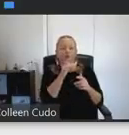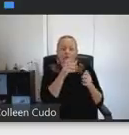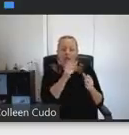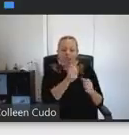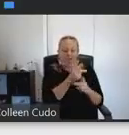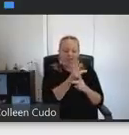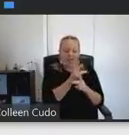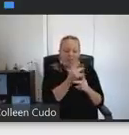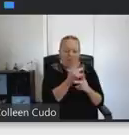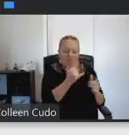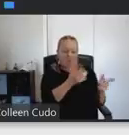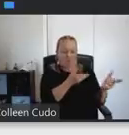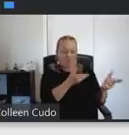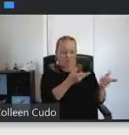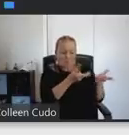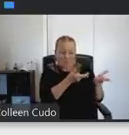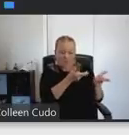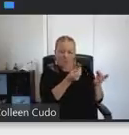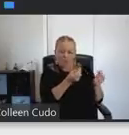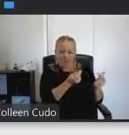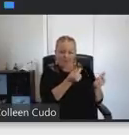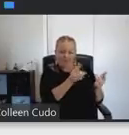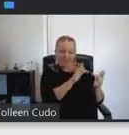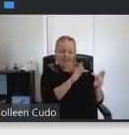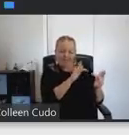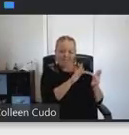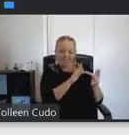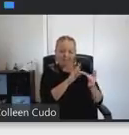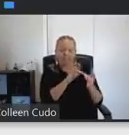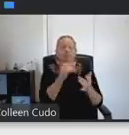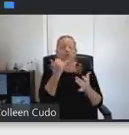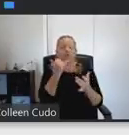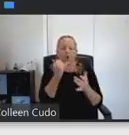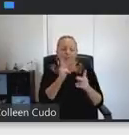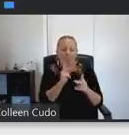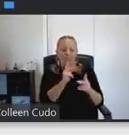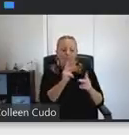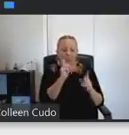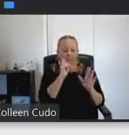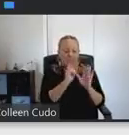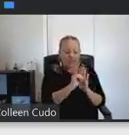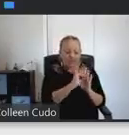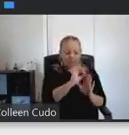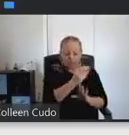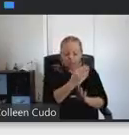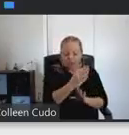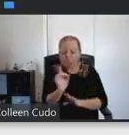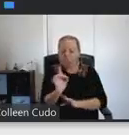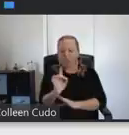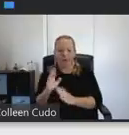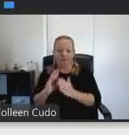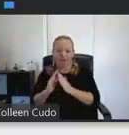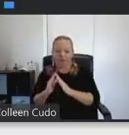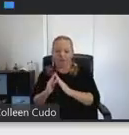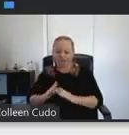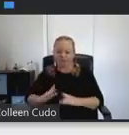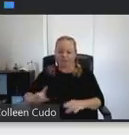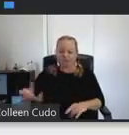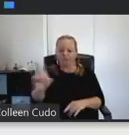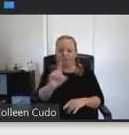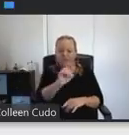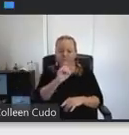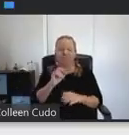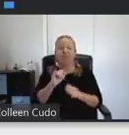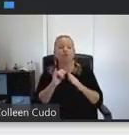to quickly contact and connect with people to identify their jobs and where they have been in the community. And that has dramatically reduced the response